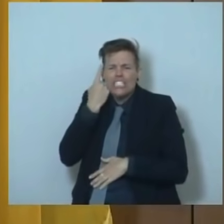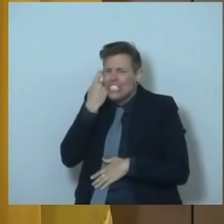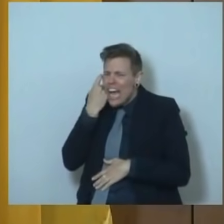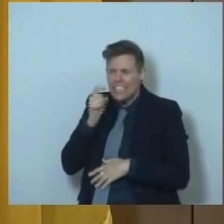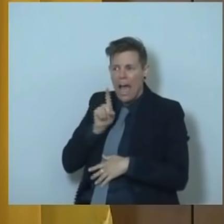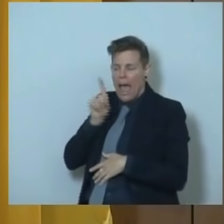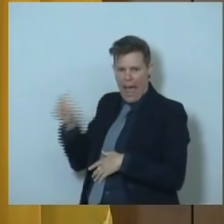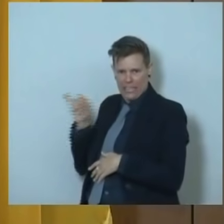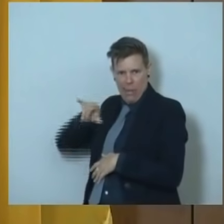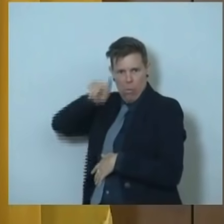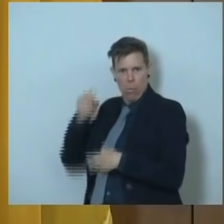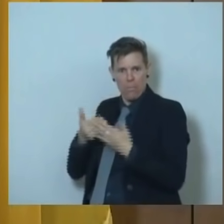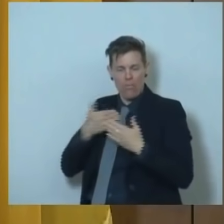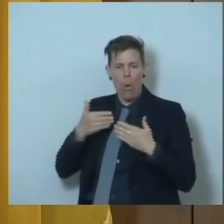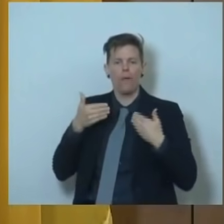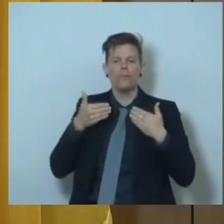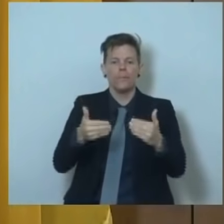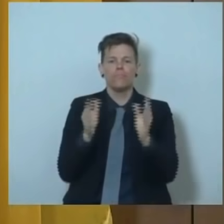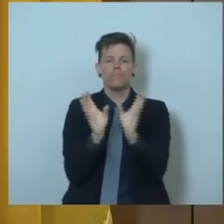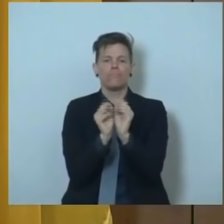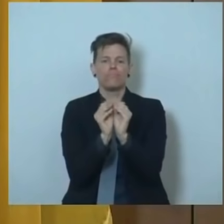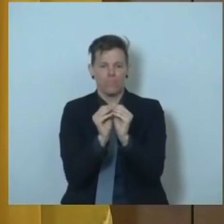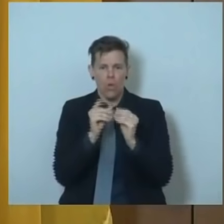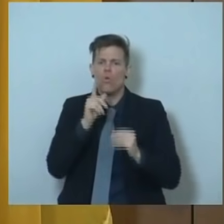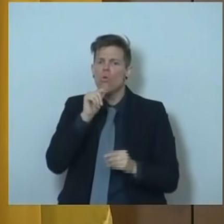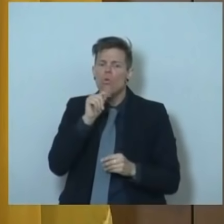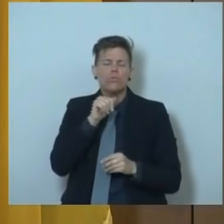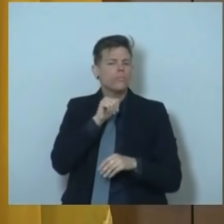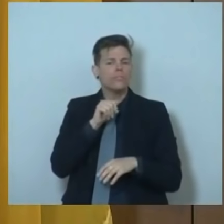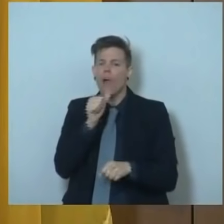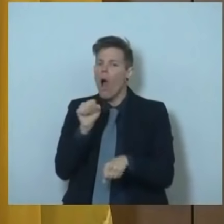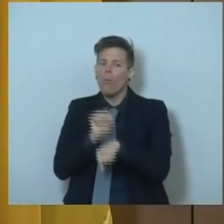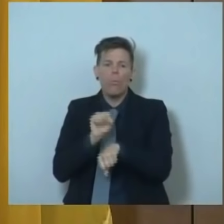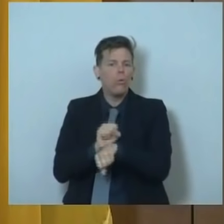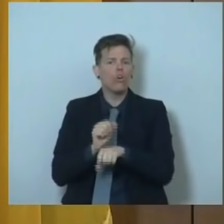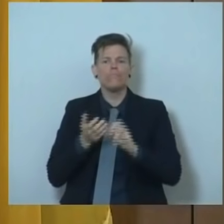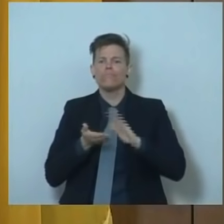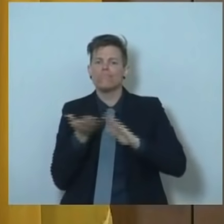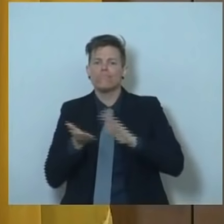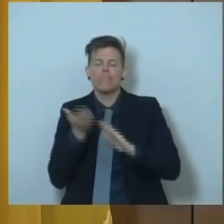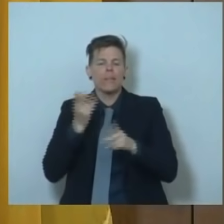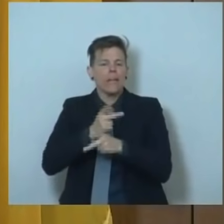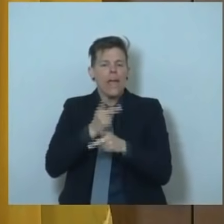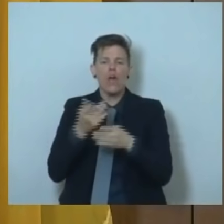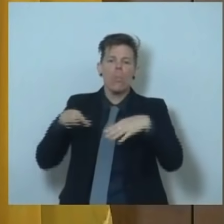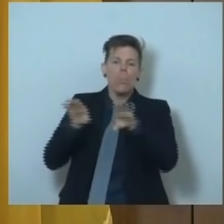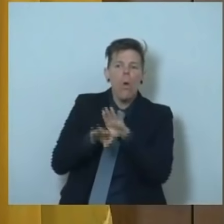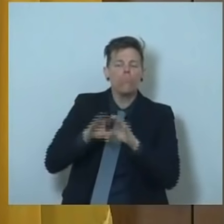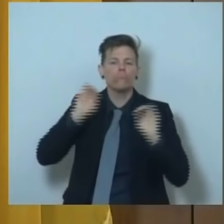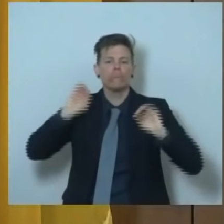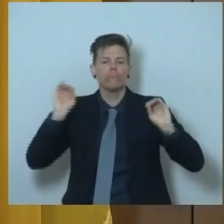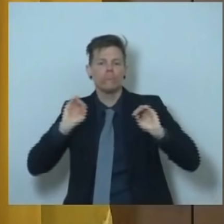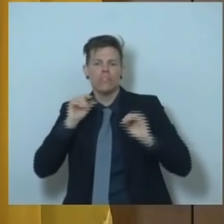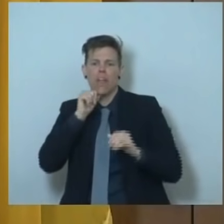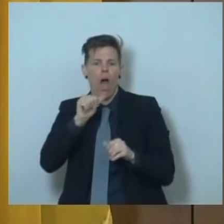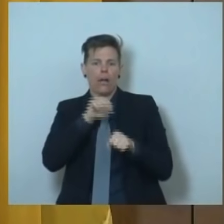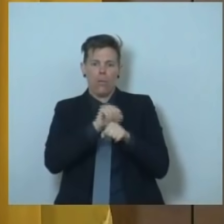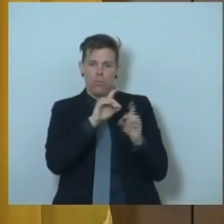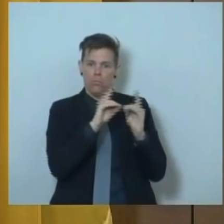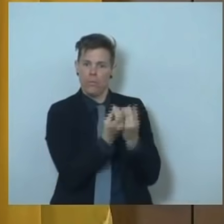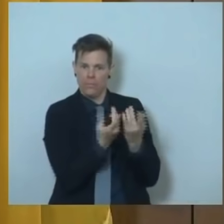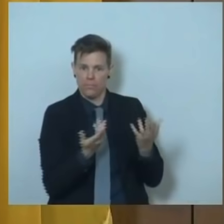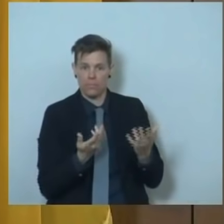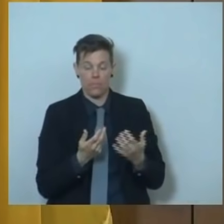don't run child care services or lead any of those departments, because I am going to guess, and we'll get